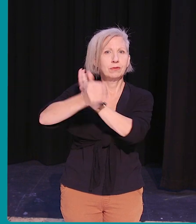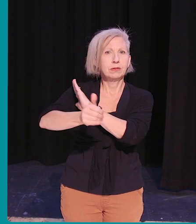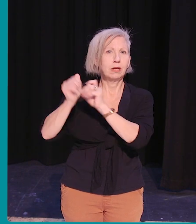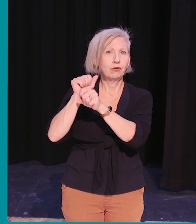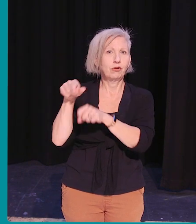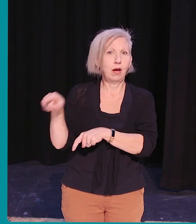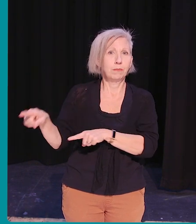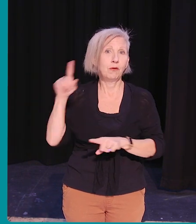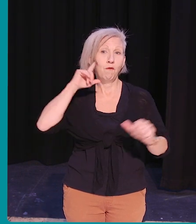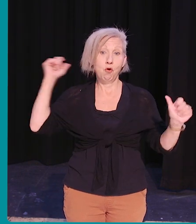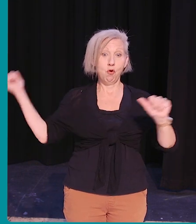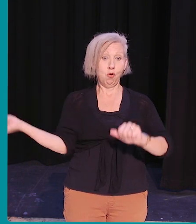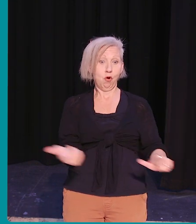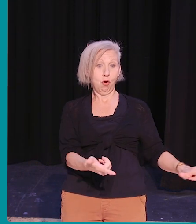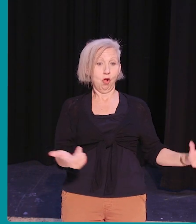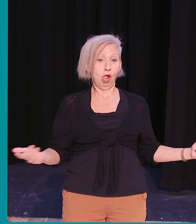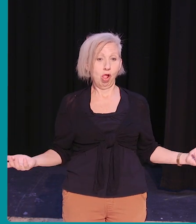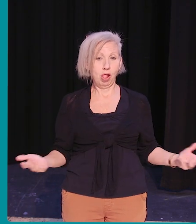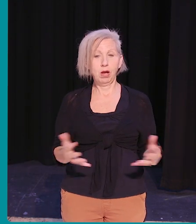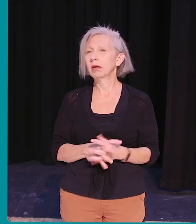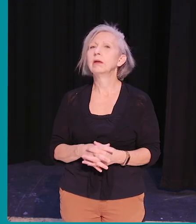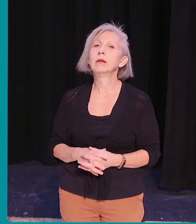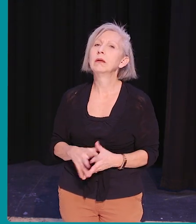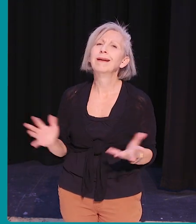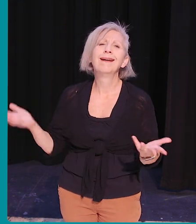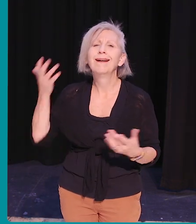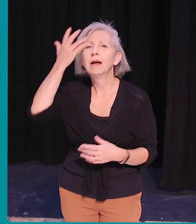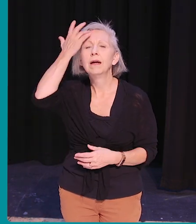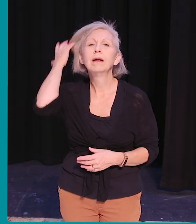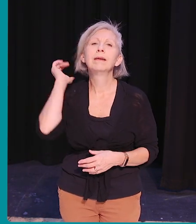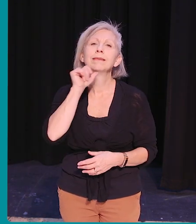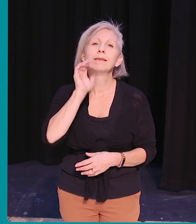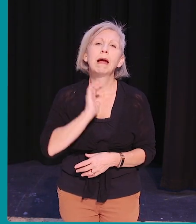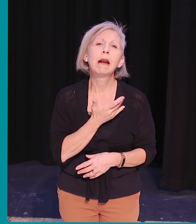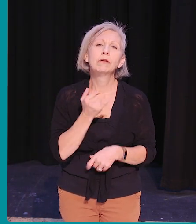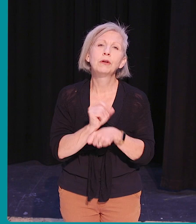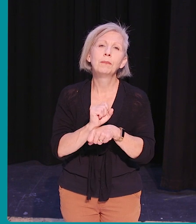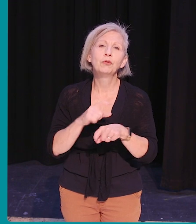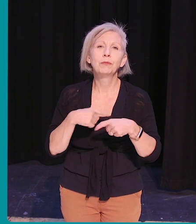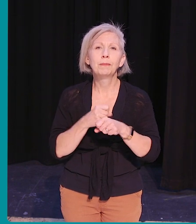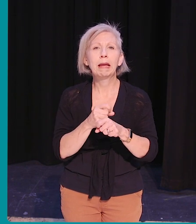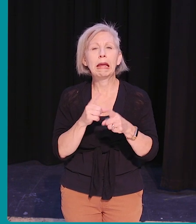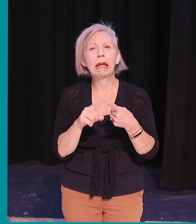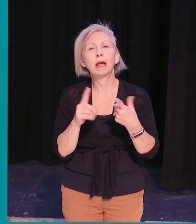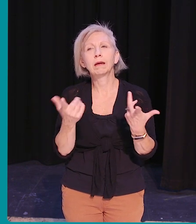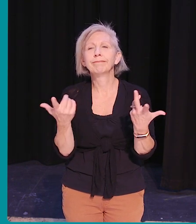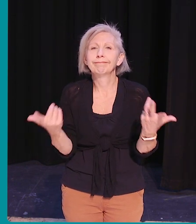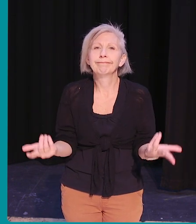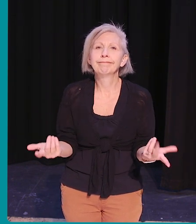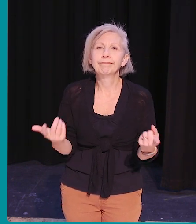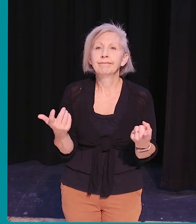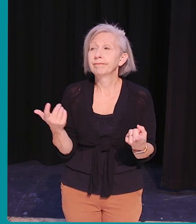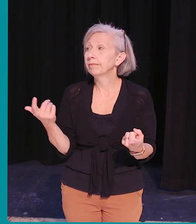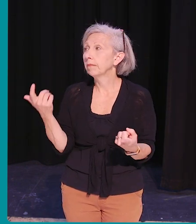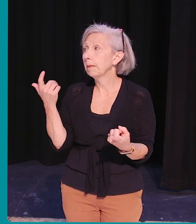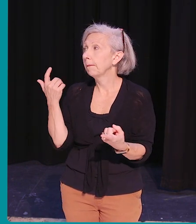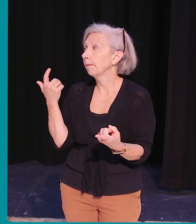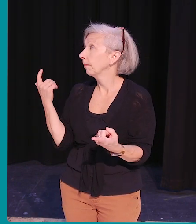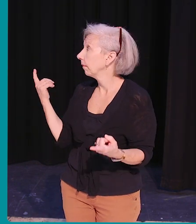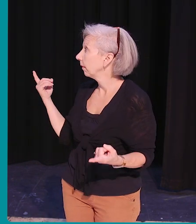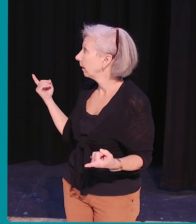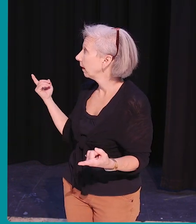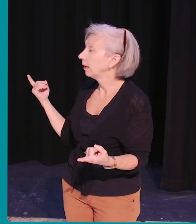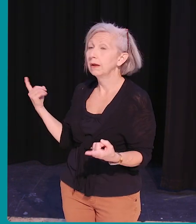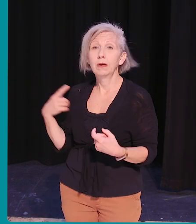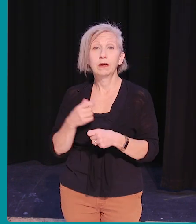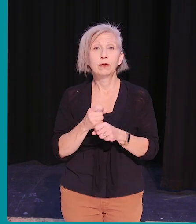It's not our job as schools to prepare corporate worker bees. At the same time, don't you want your kids and your nieces and nephews and your grandkids to have access